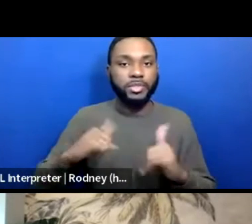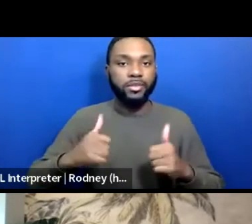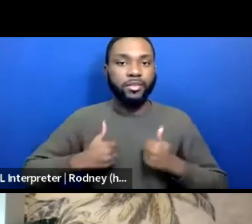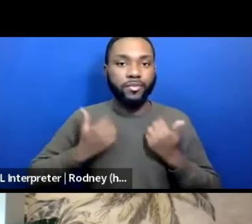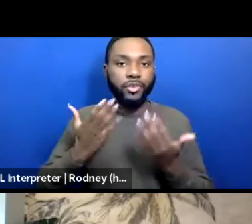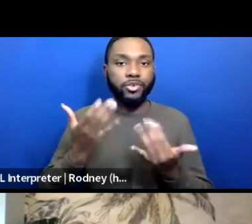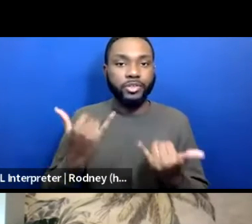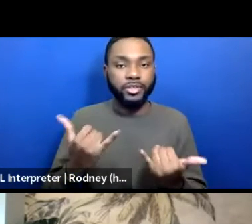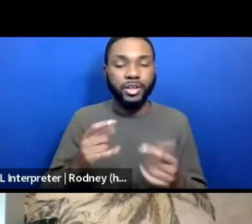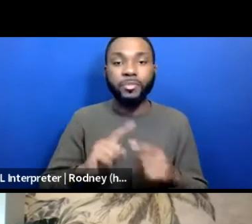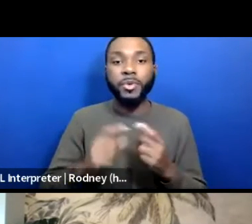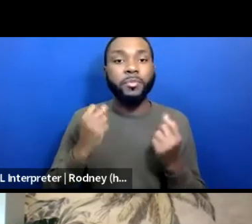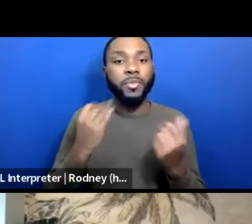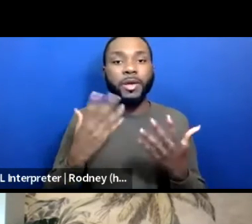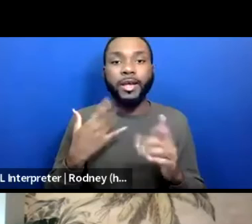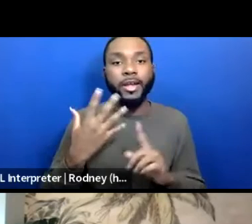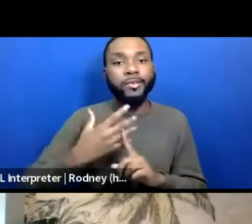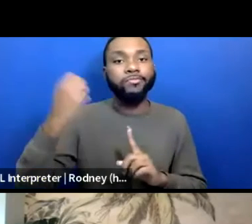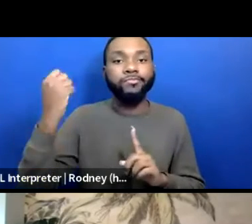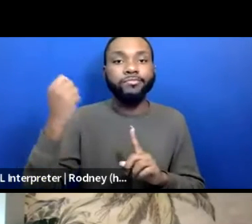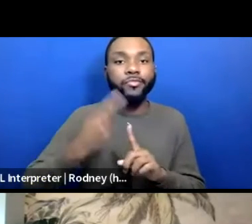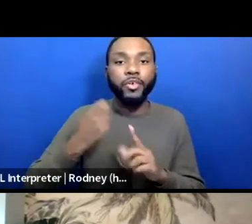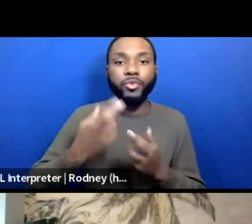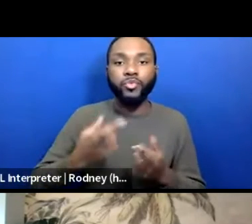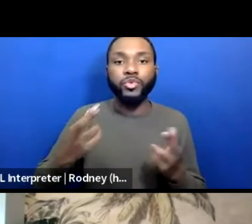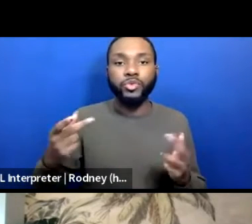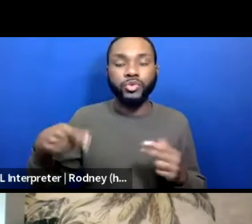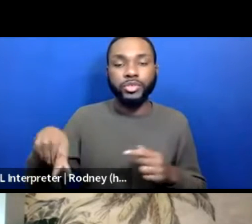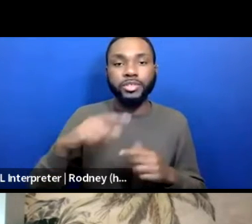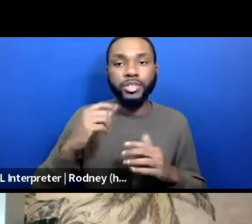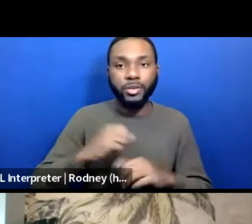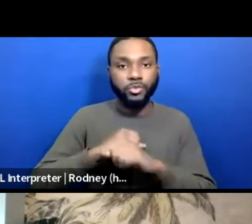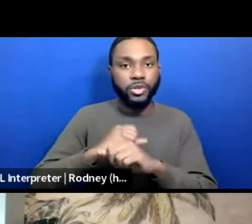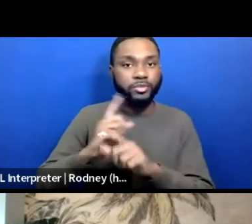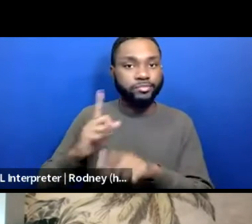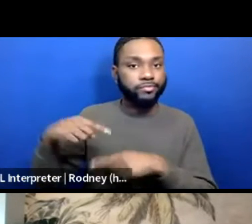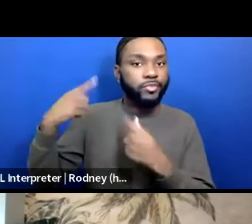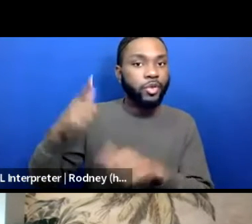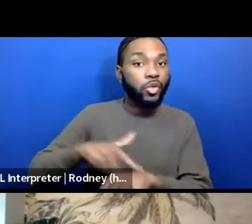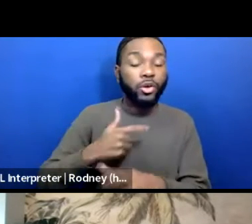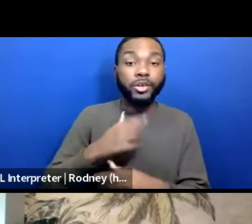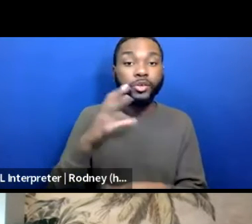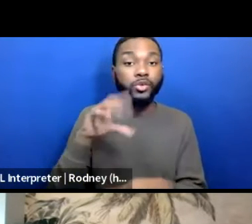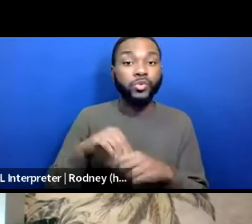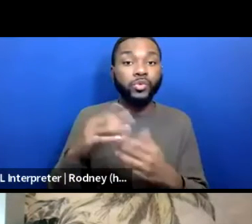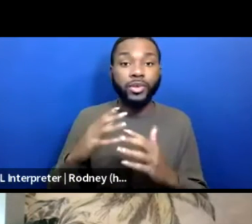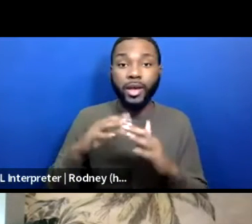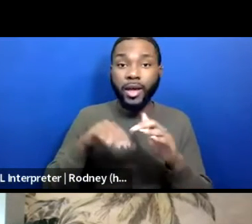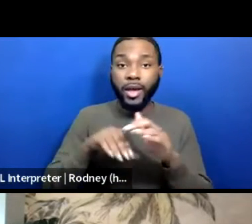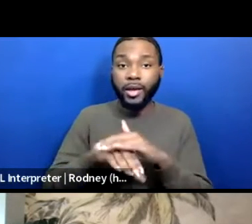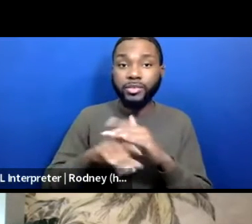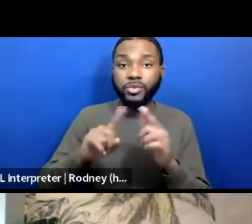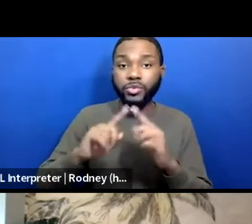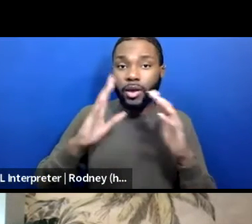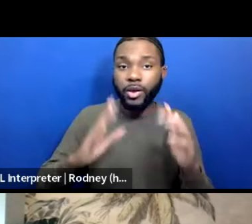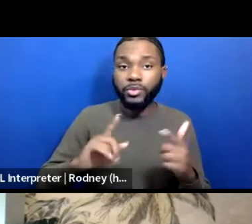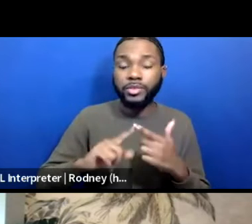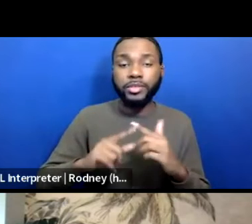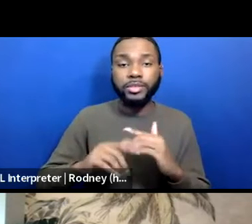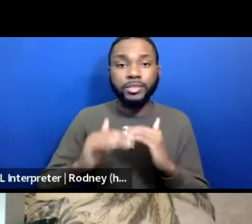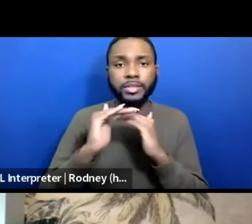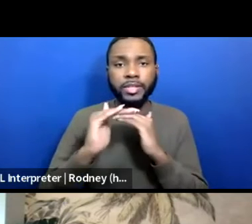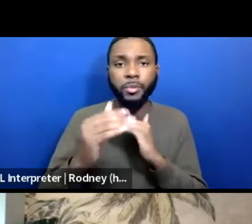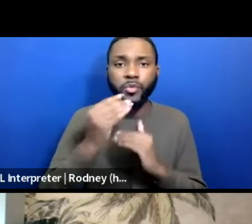starved of the very resources they protected for so long, including access to housing, sustainable food practices,